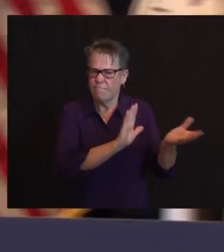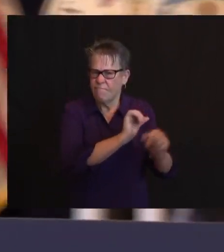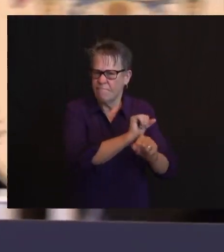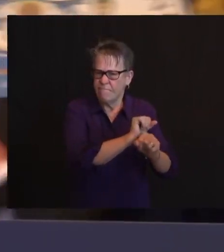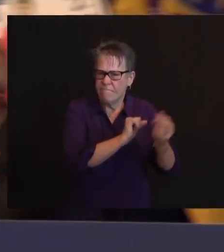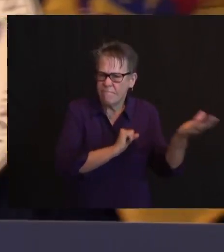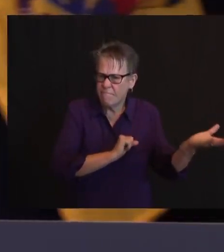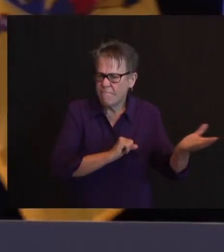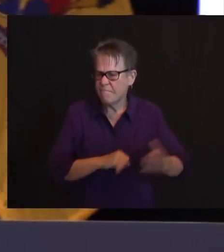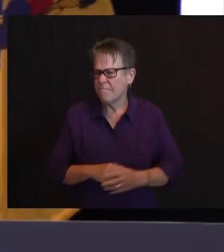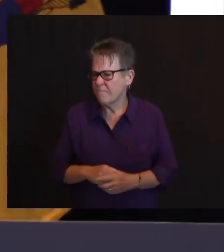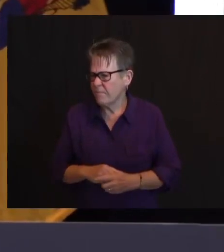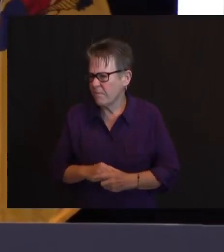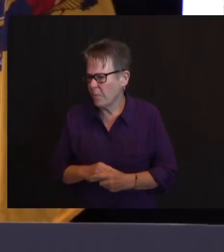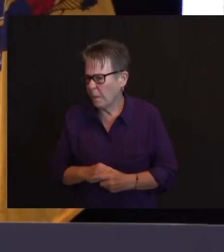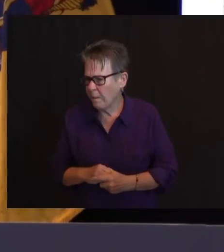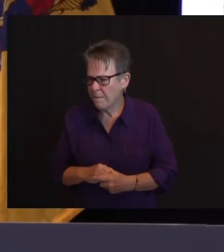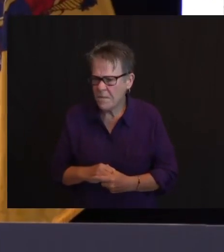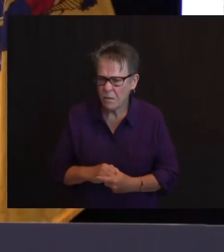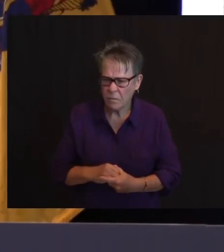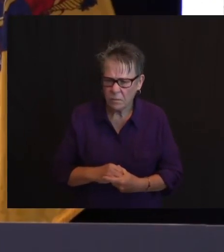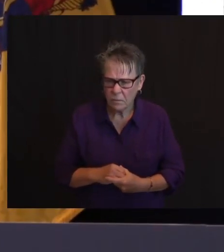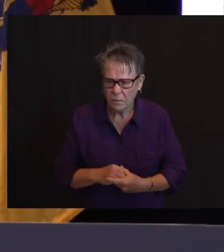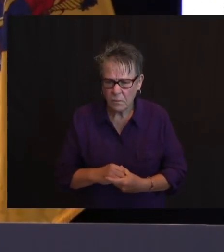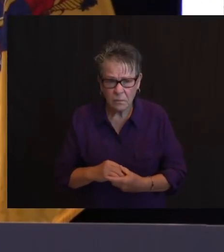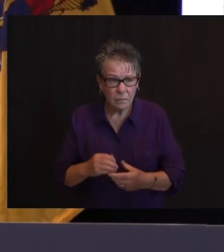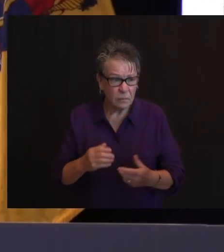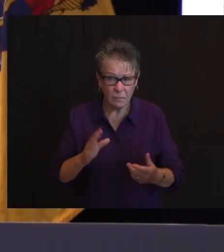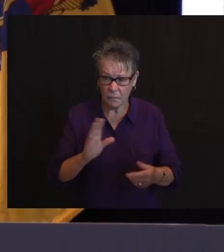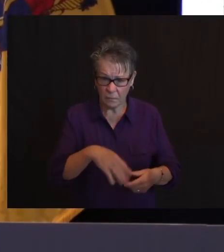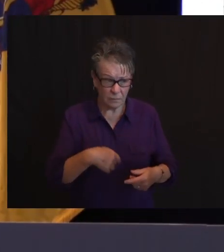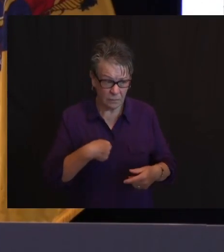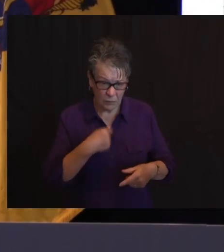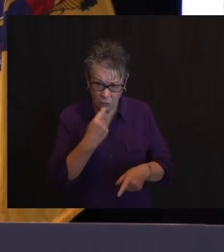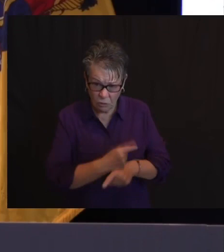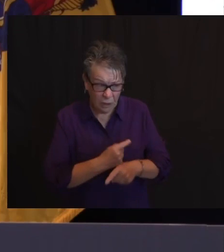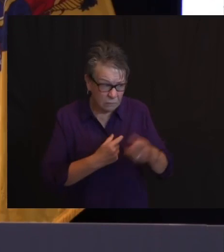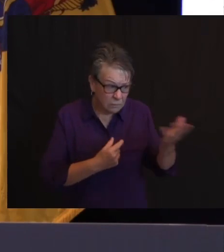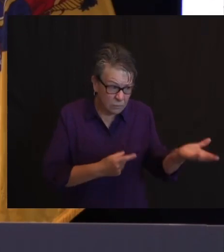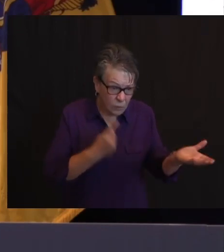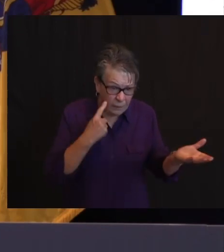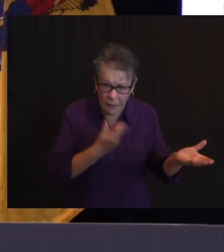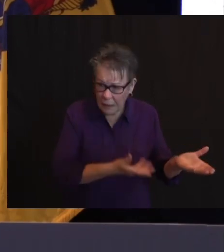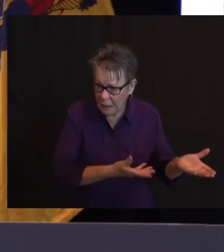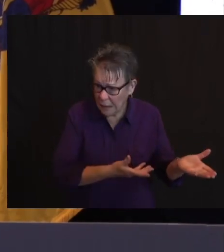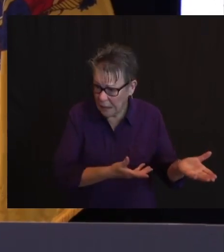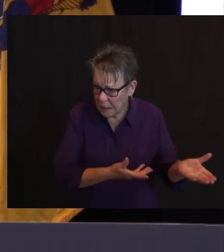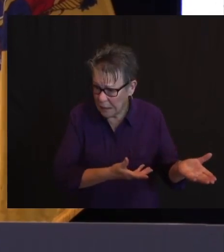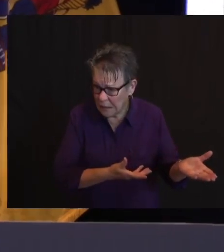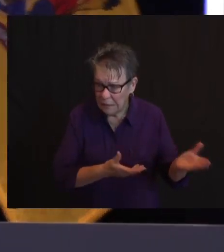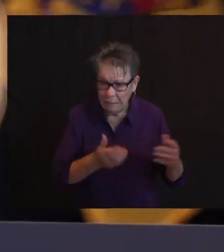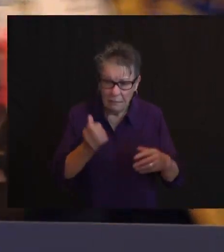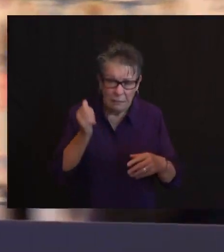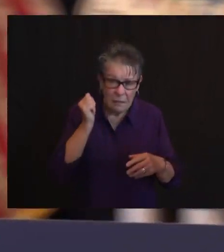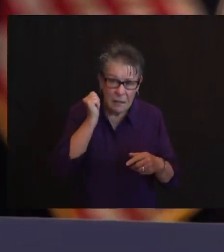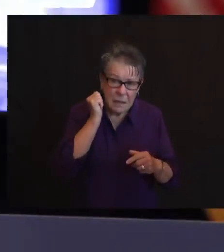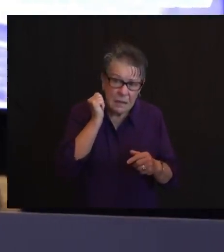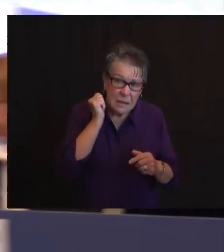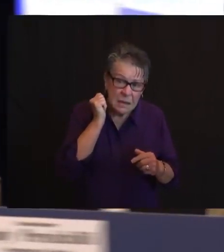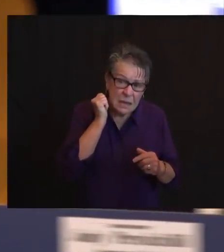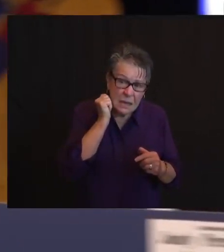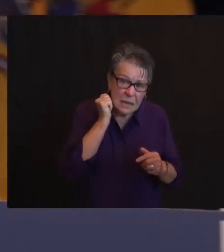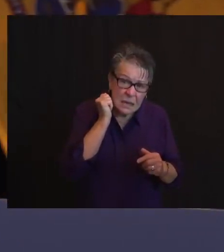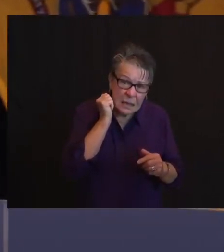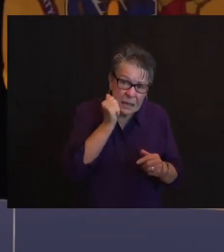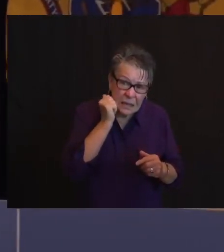as one indicator, am I right or off base here, you'd see a higher positivity rate? Is that accurate? We